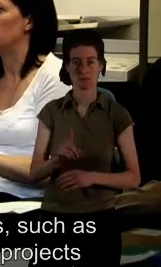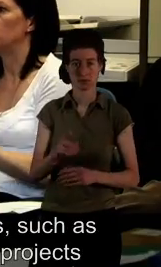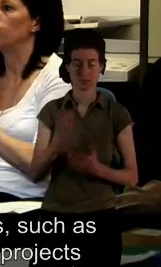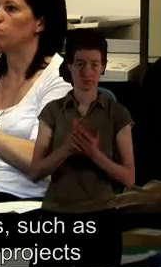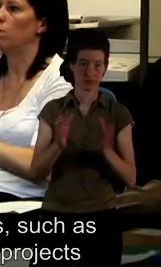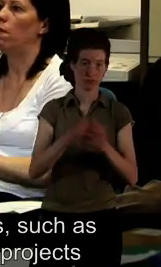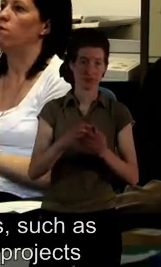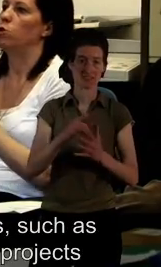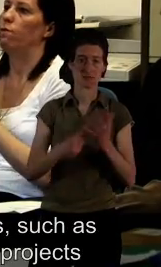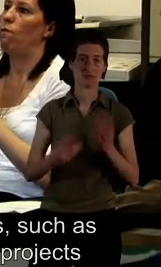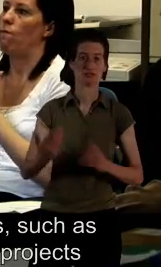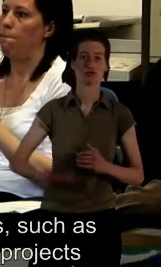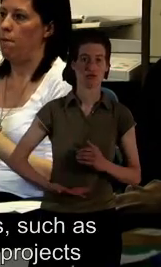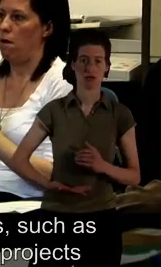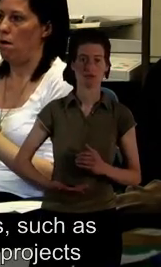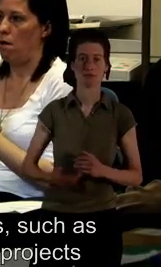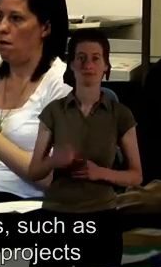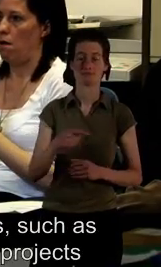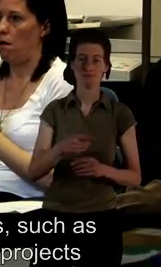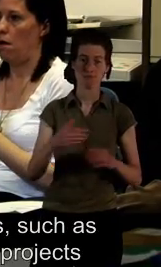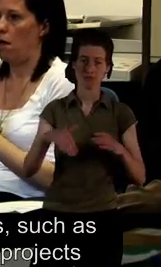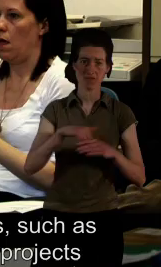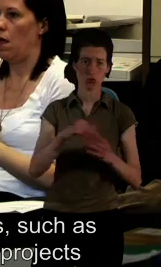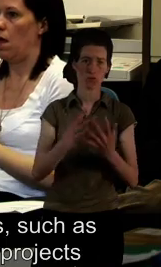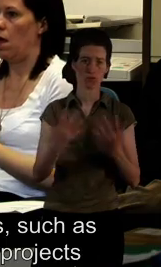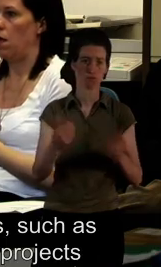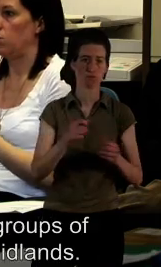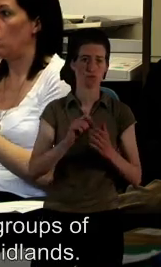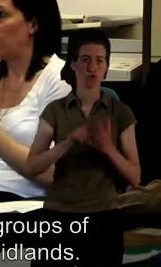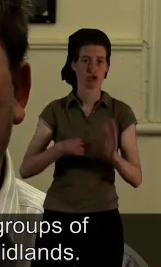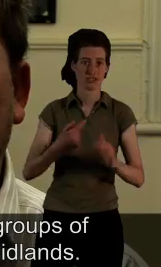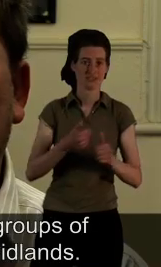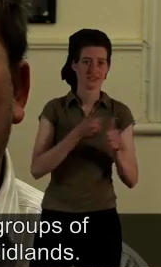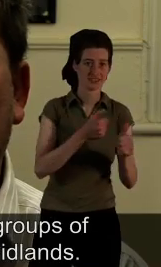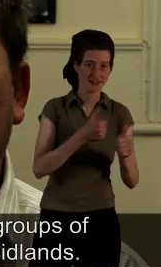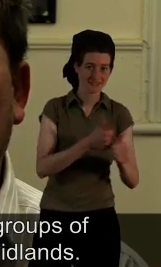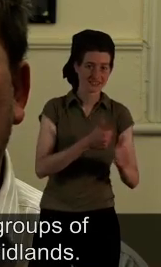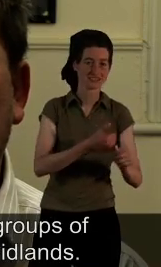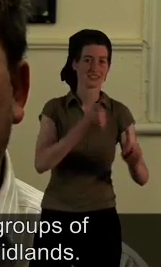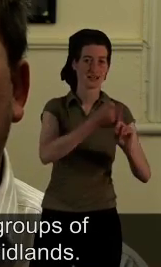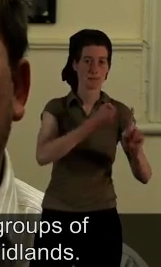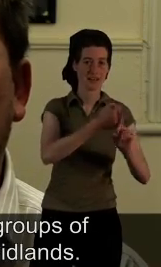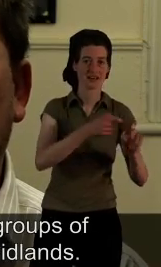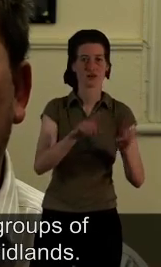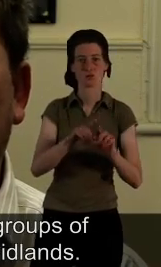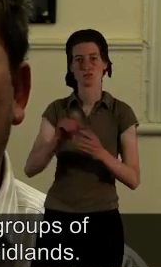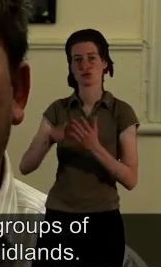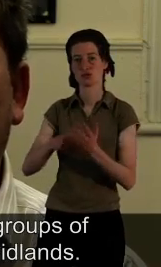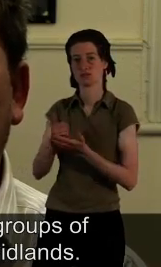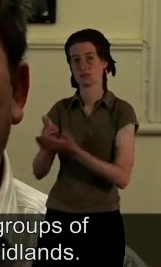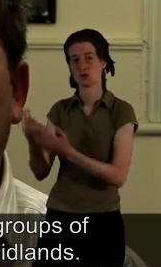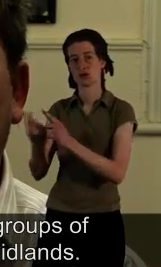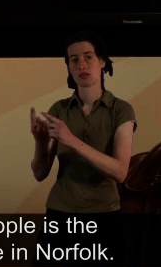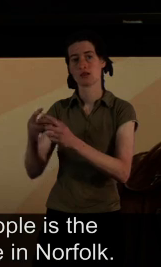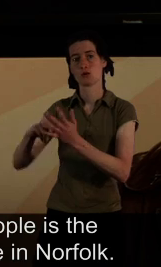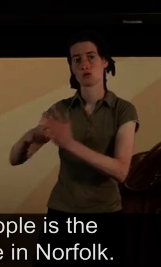in delivering projects such as advocacy, campaigning. We've got projects supporting other organisations and groups of disabled people around the